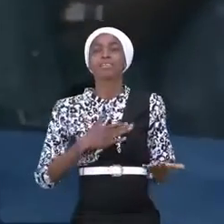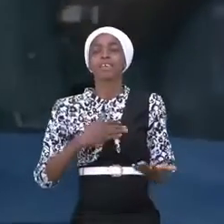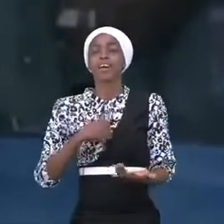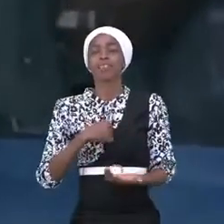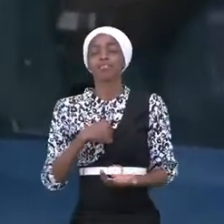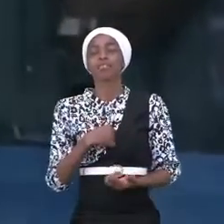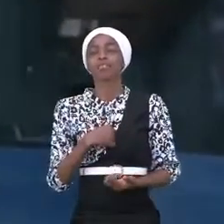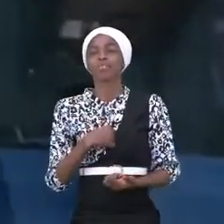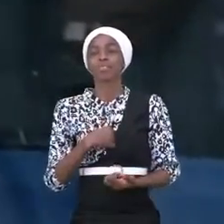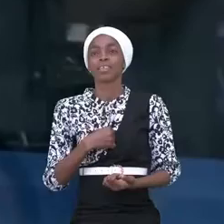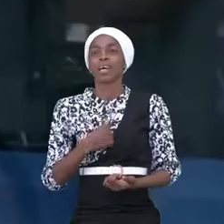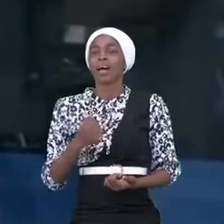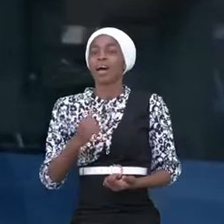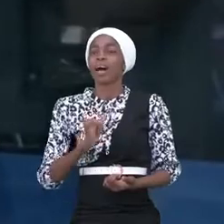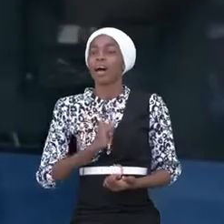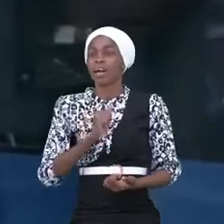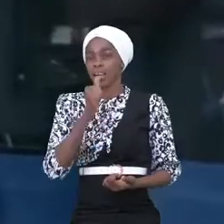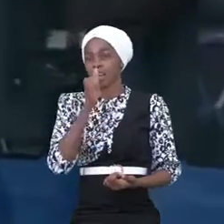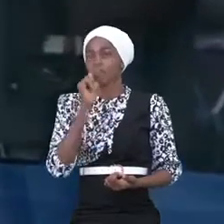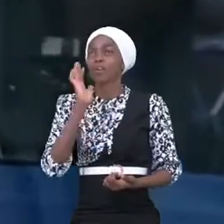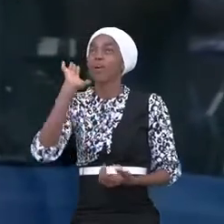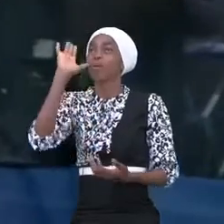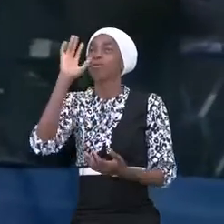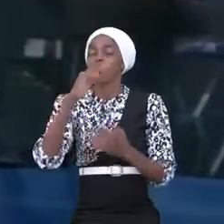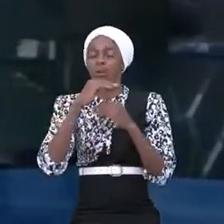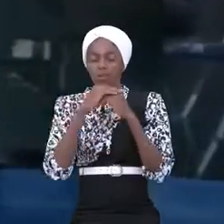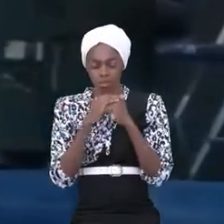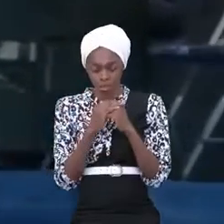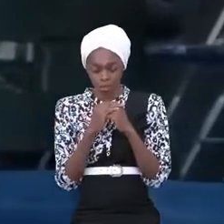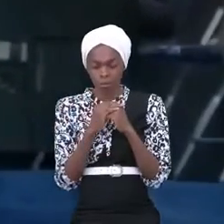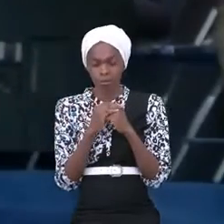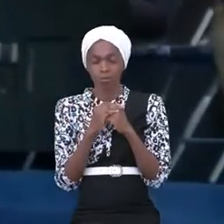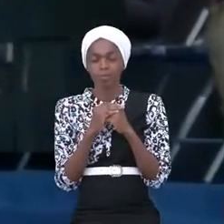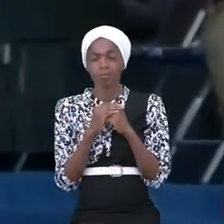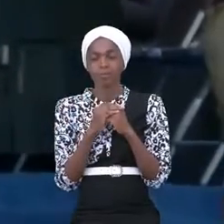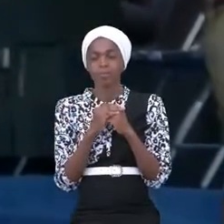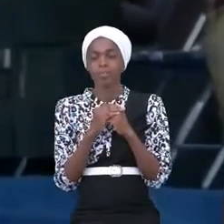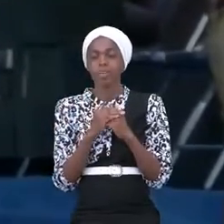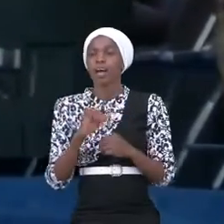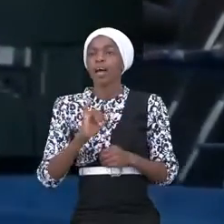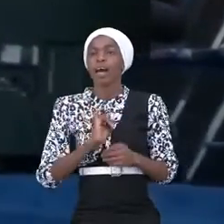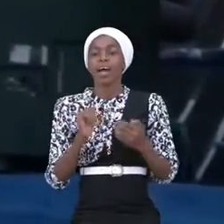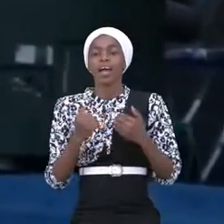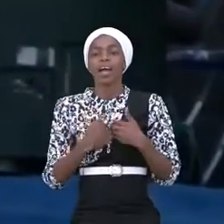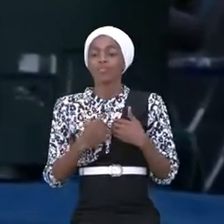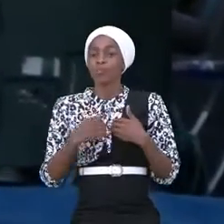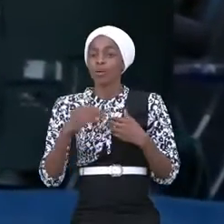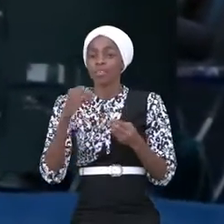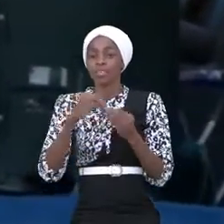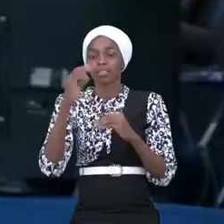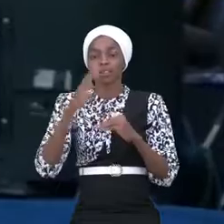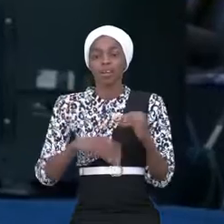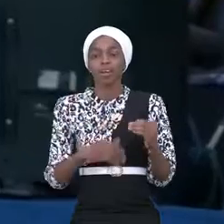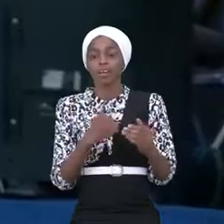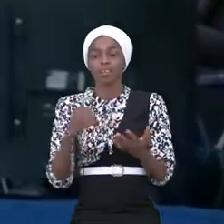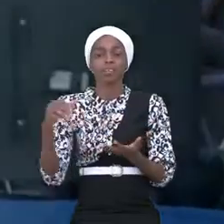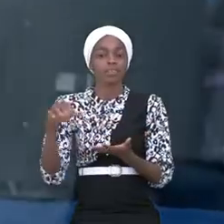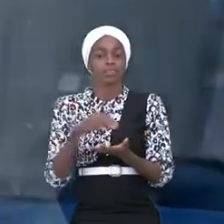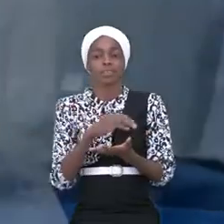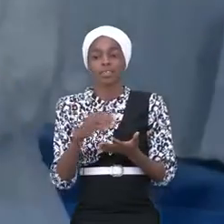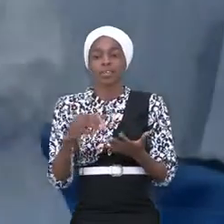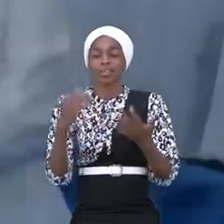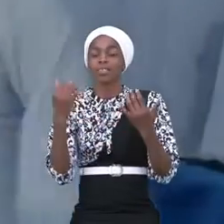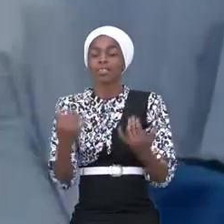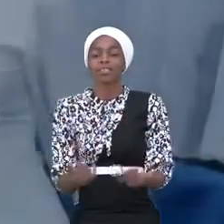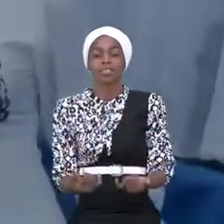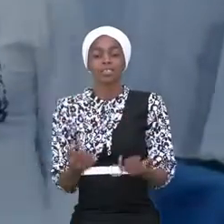Myself, I am your worship. Lift your voice. I have more than a song. Lift it